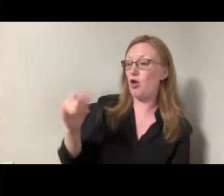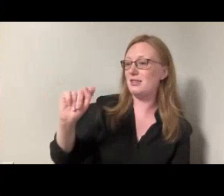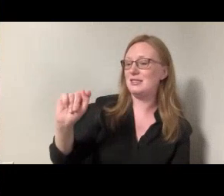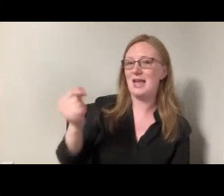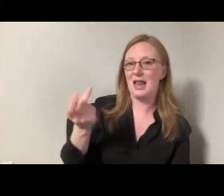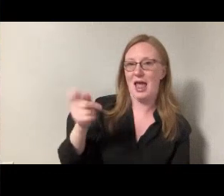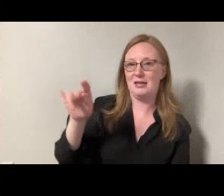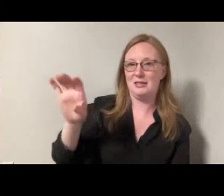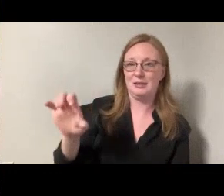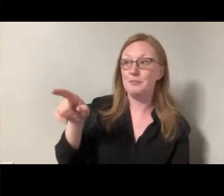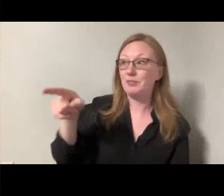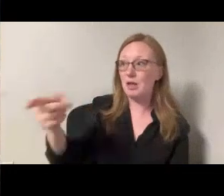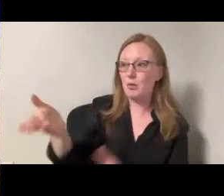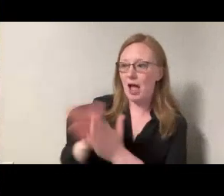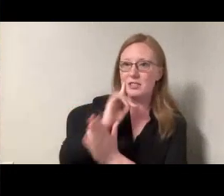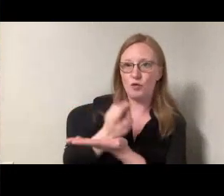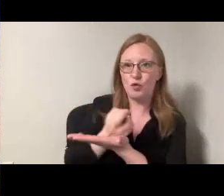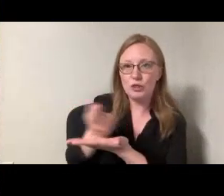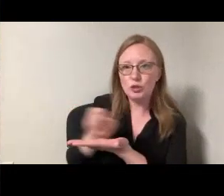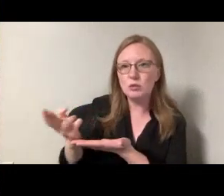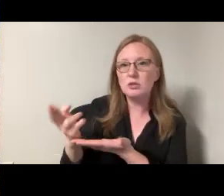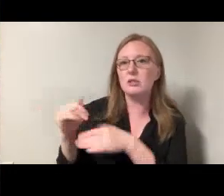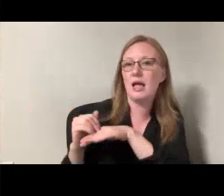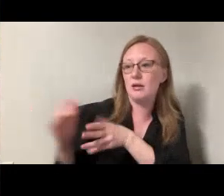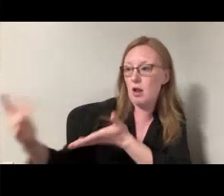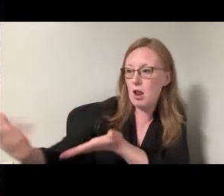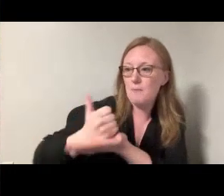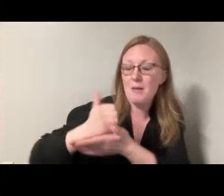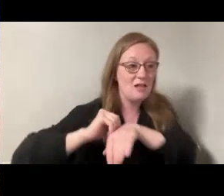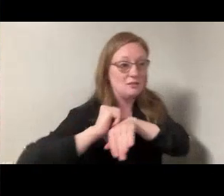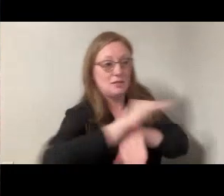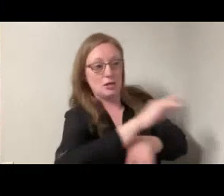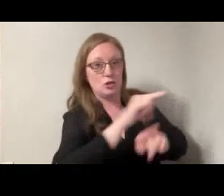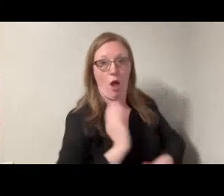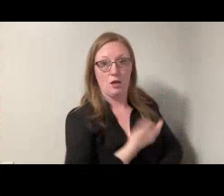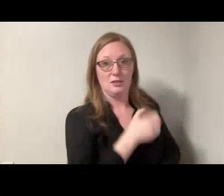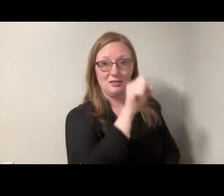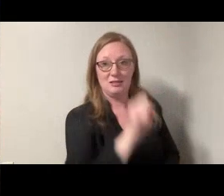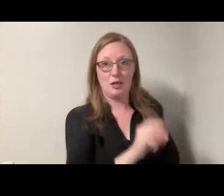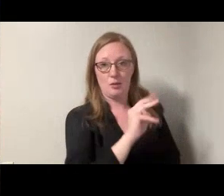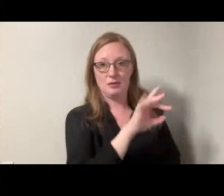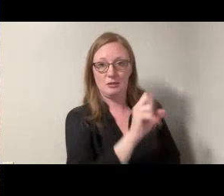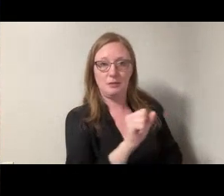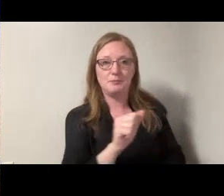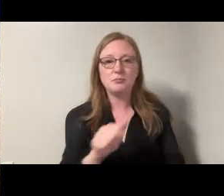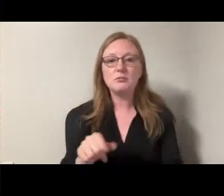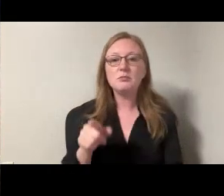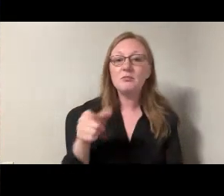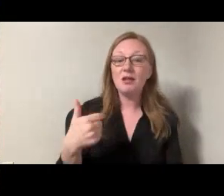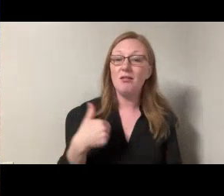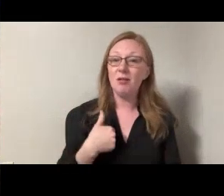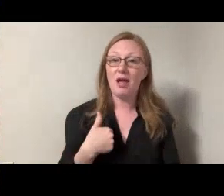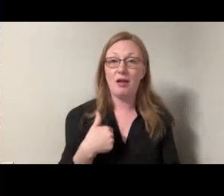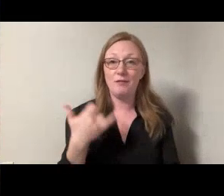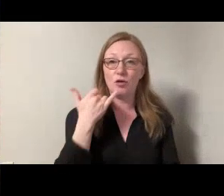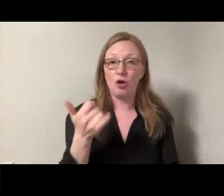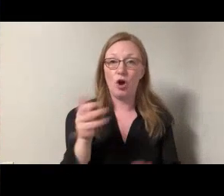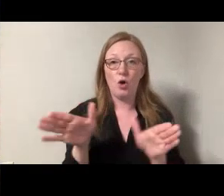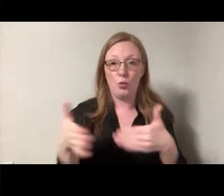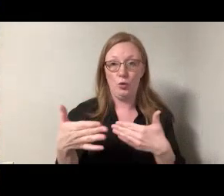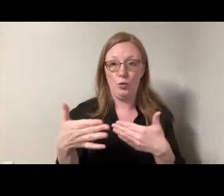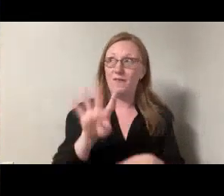was requesting resources and sending them to southern Mississippi. And in the command vehicle, they had a conference call room that's for